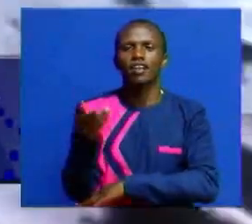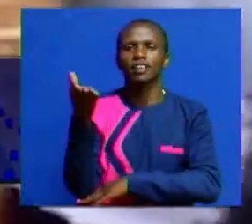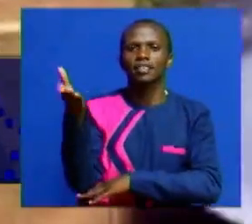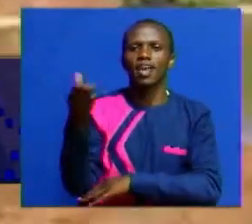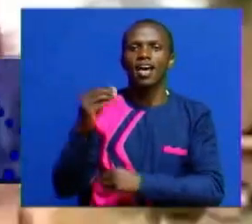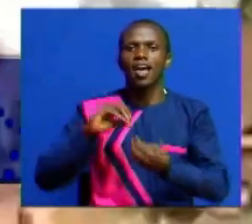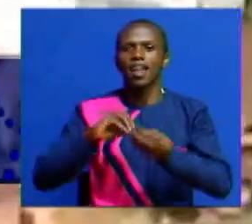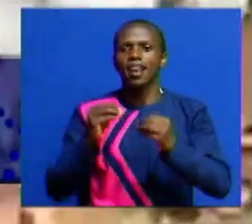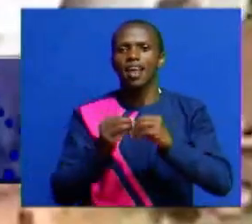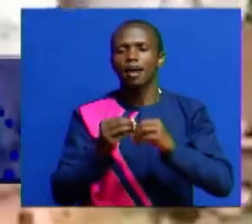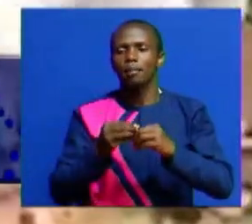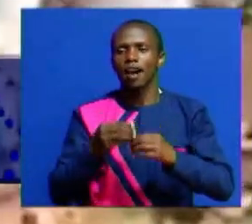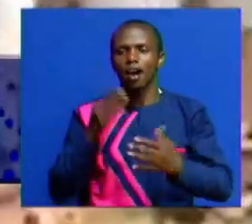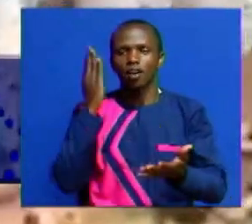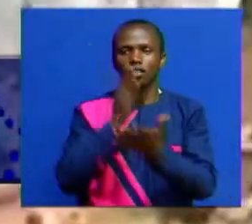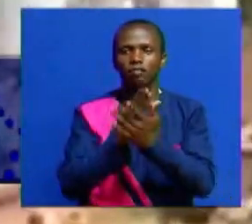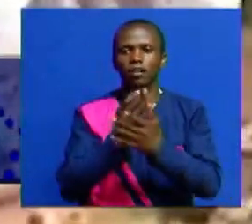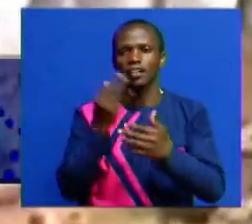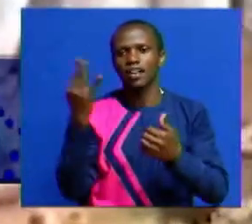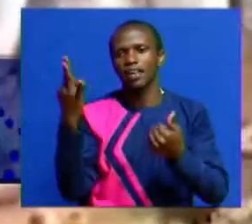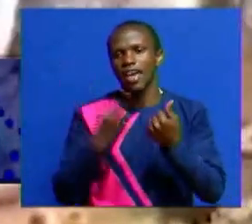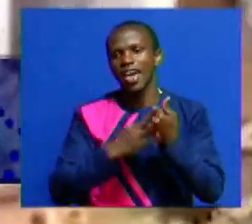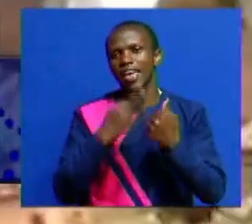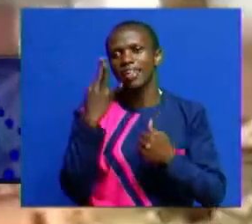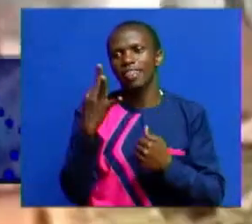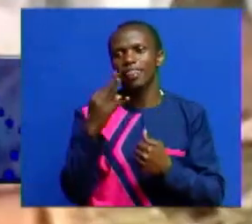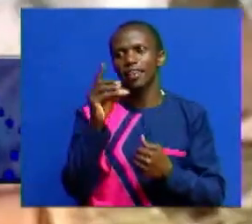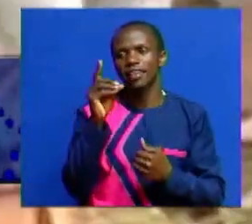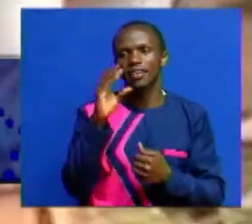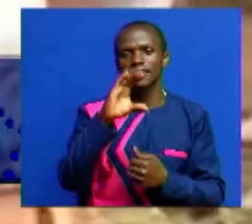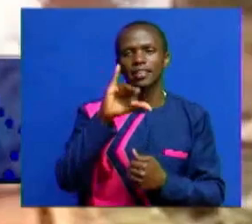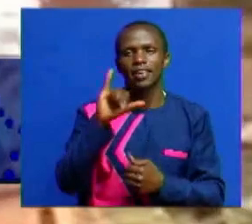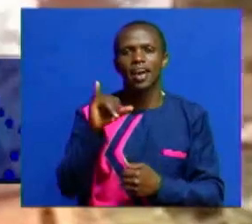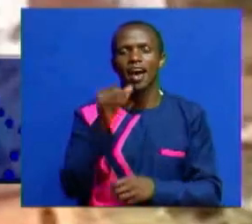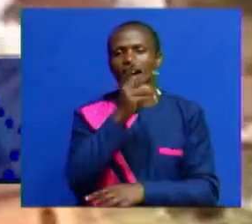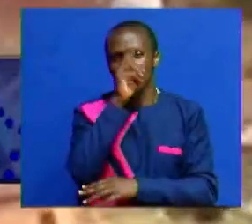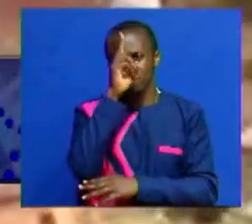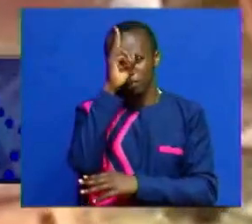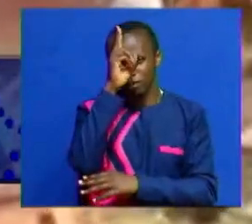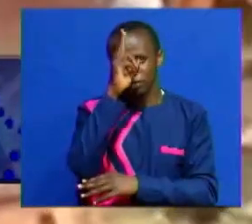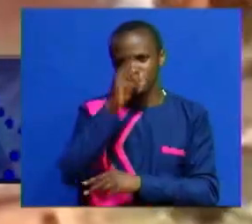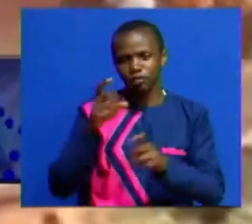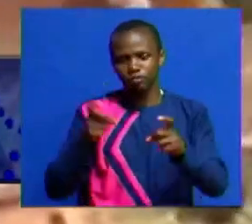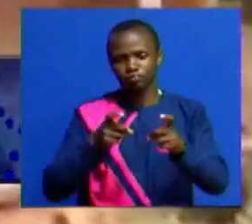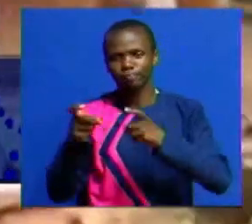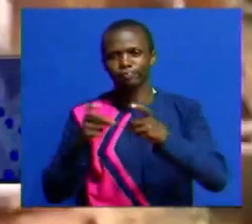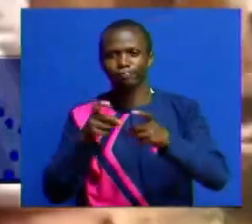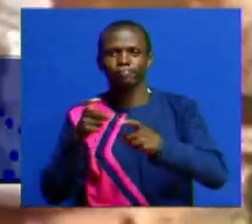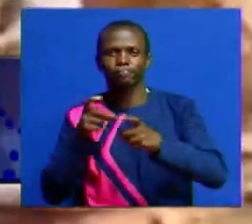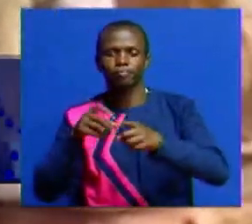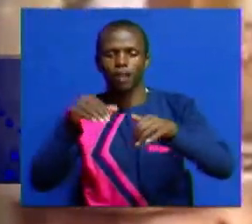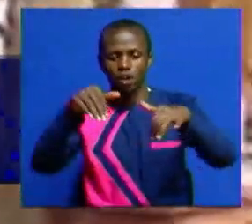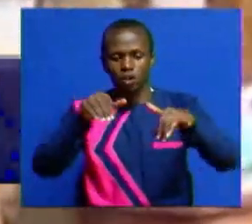confirmed deaths is at 83. The DCI and the Kenya police are carrying out operations of exhuming